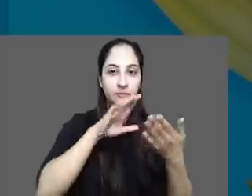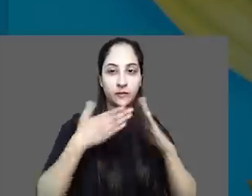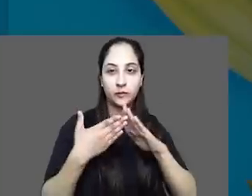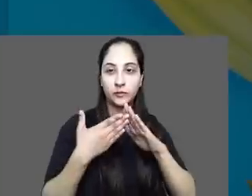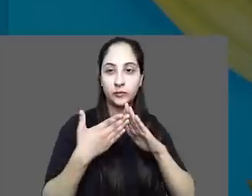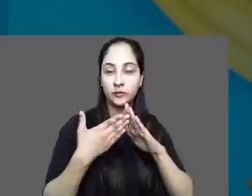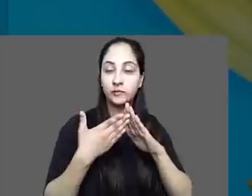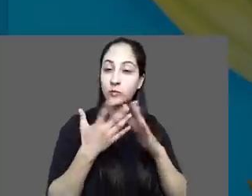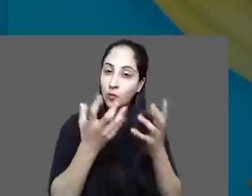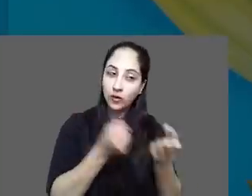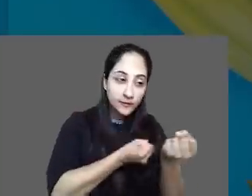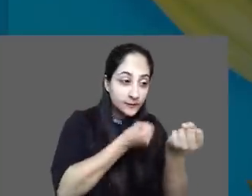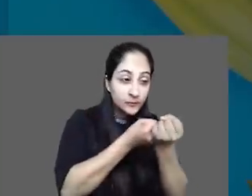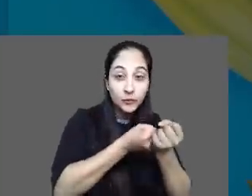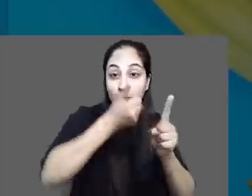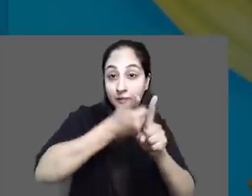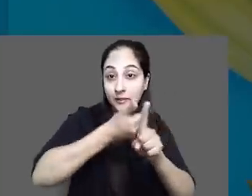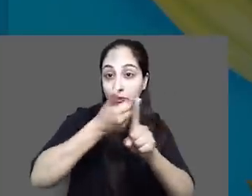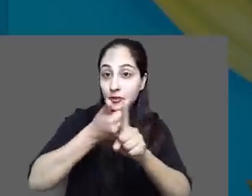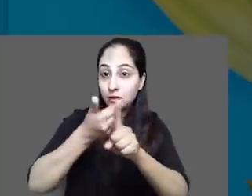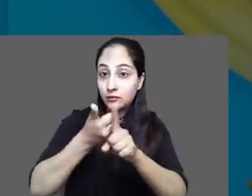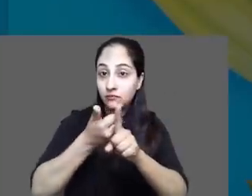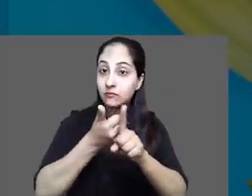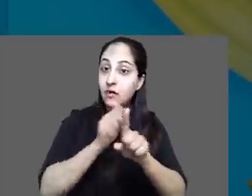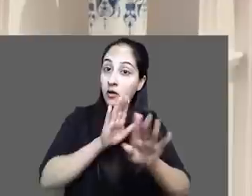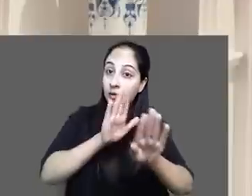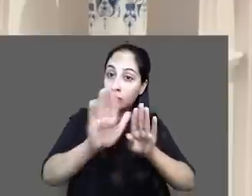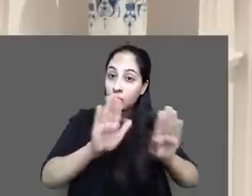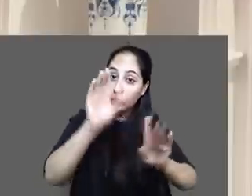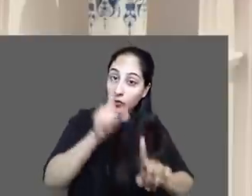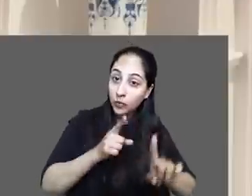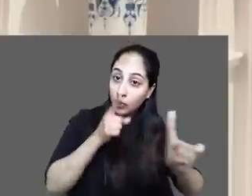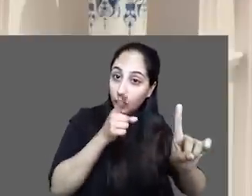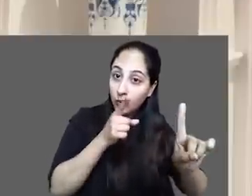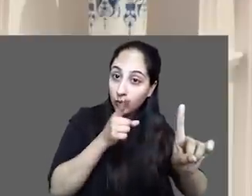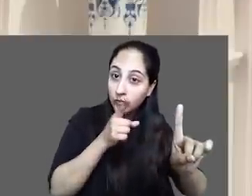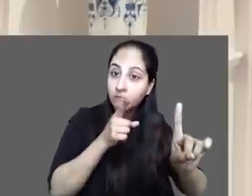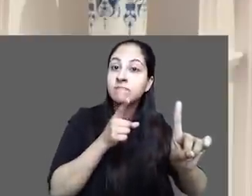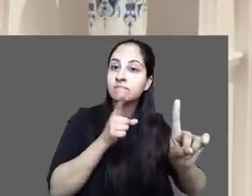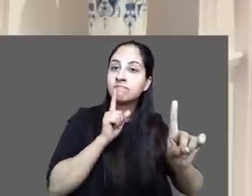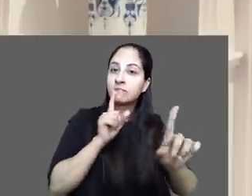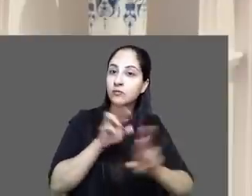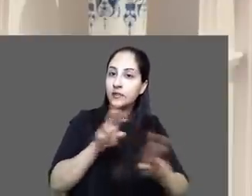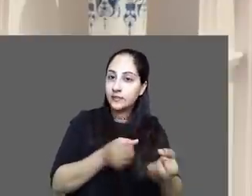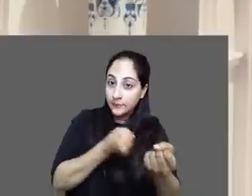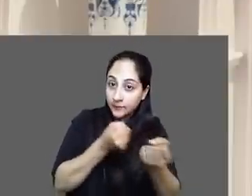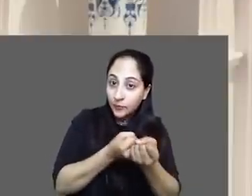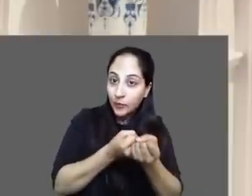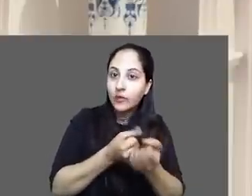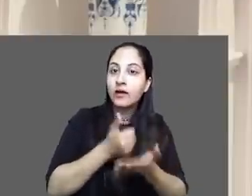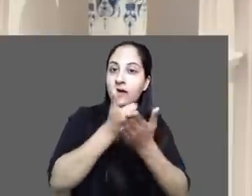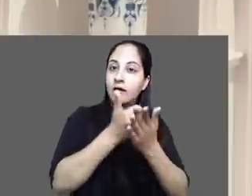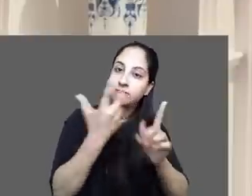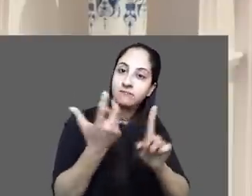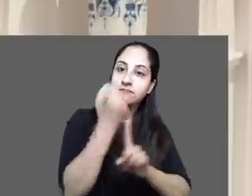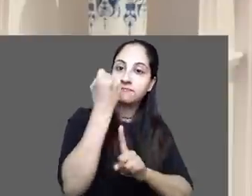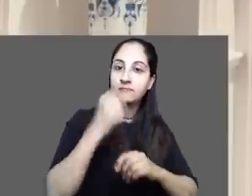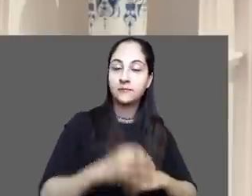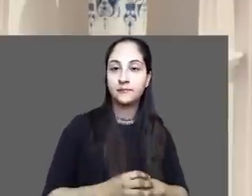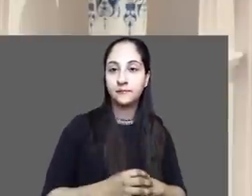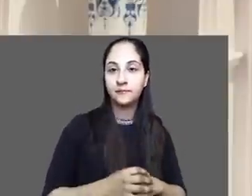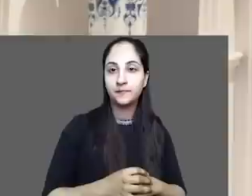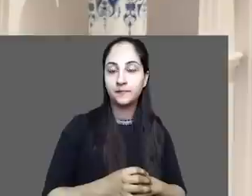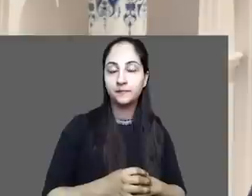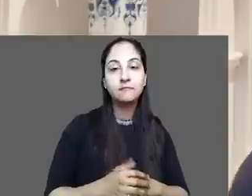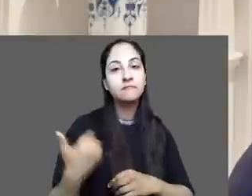COVID. You know, I spoke to the Jamaat again about resilience, networking, mentoring, agency, humility,